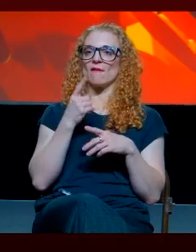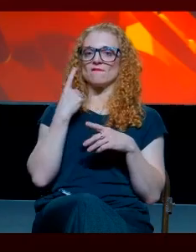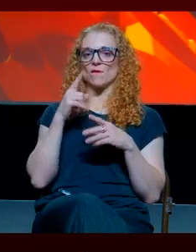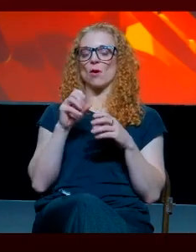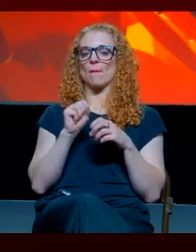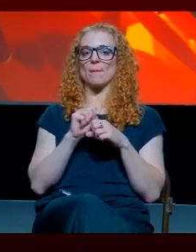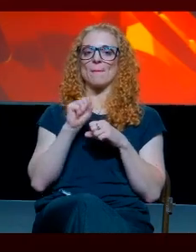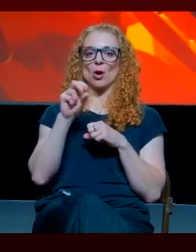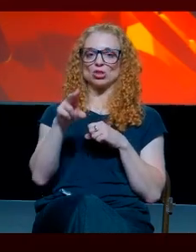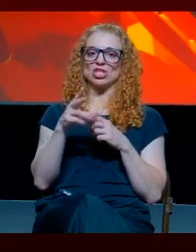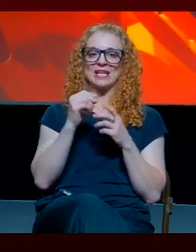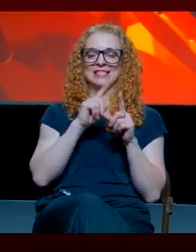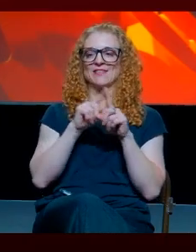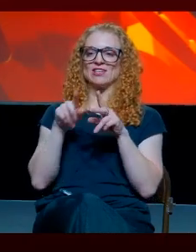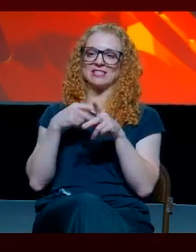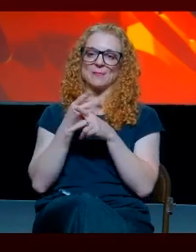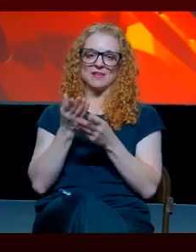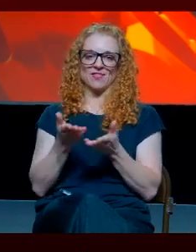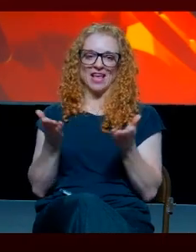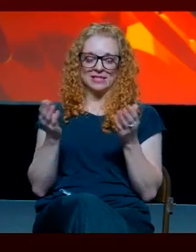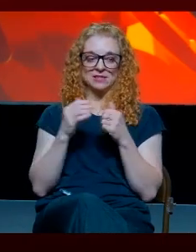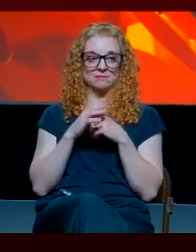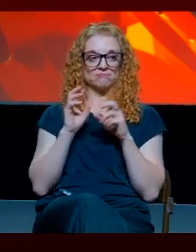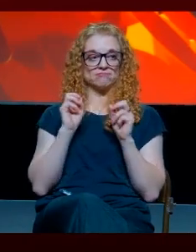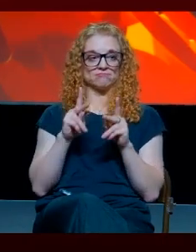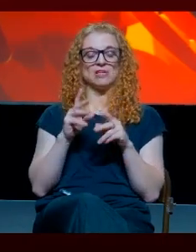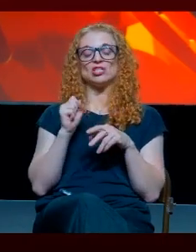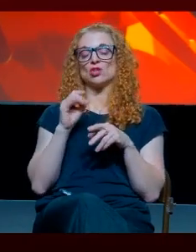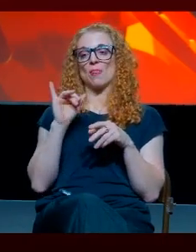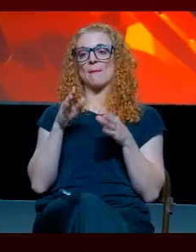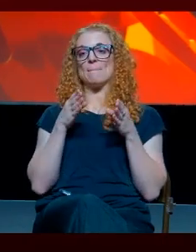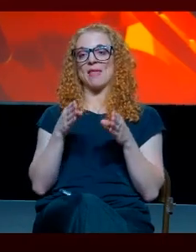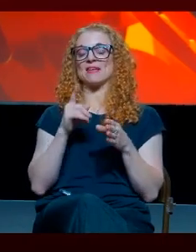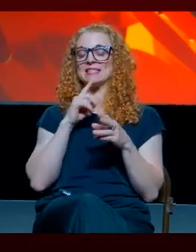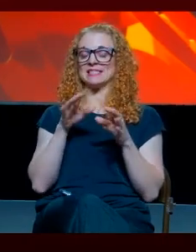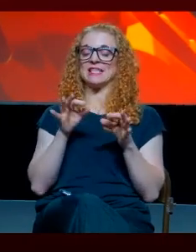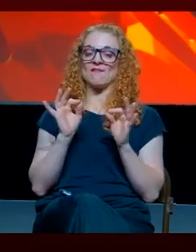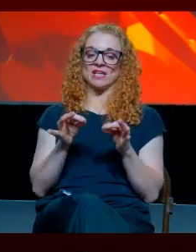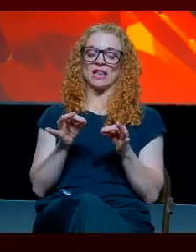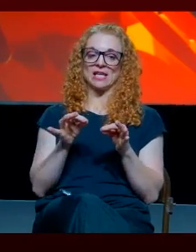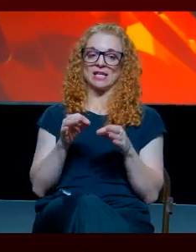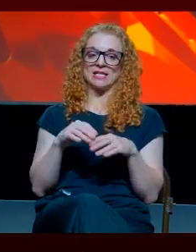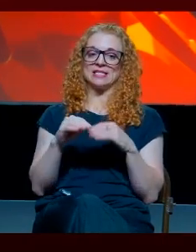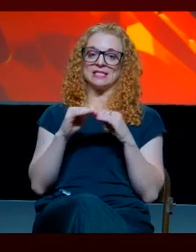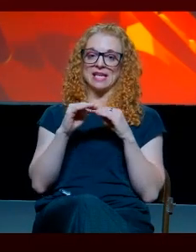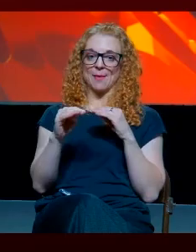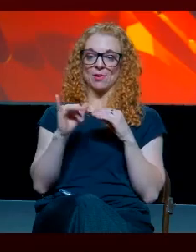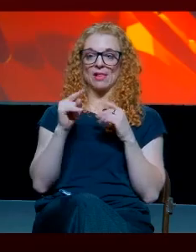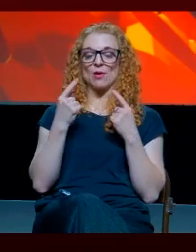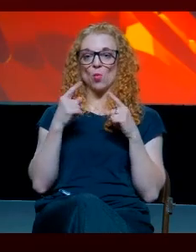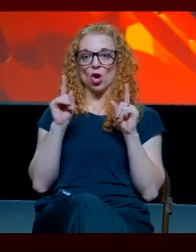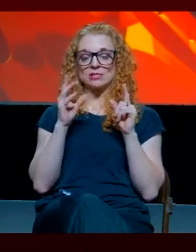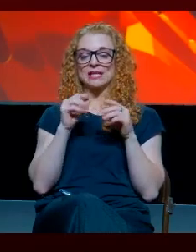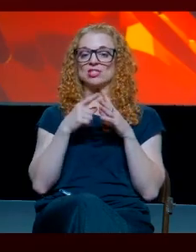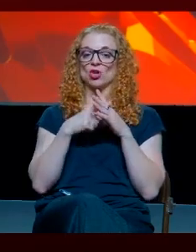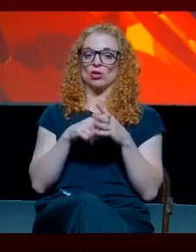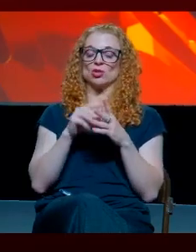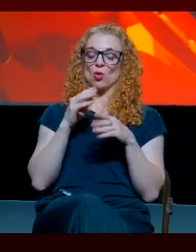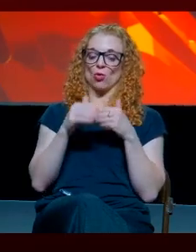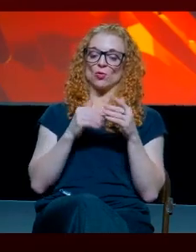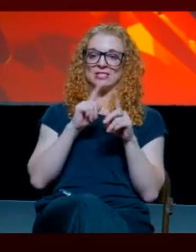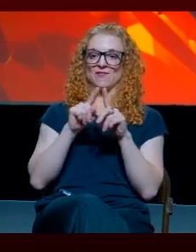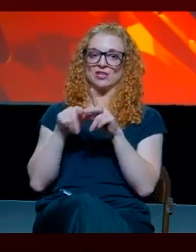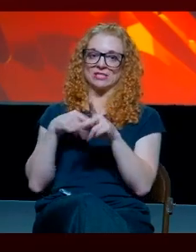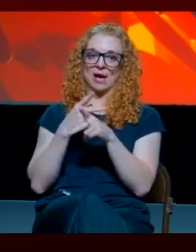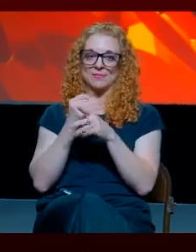propulsion and other types of things. Okay? So the method is definitely stable, it works, and it's starting to go through different types